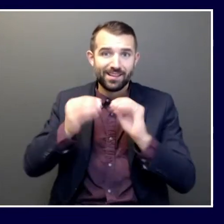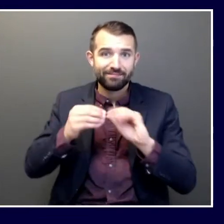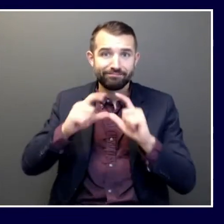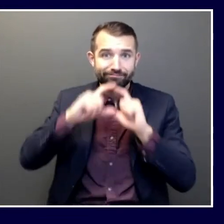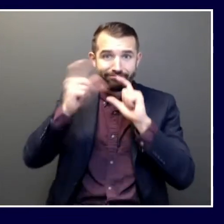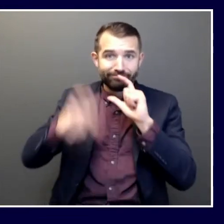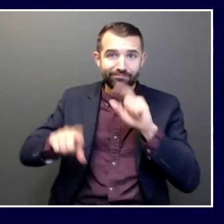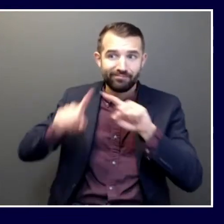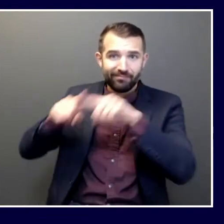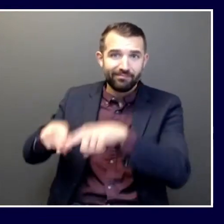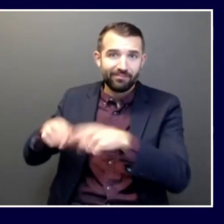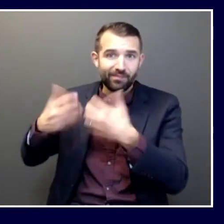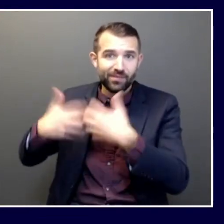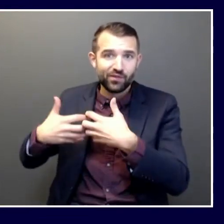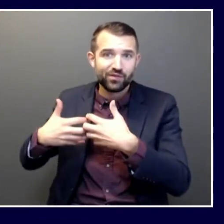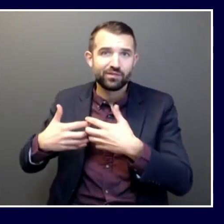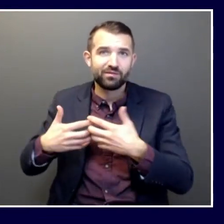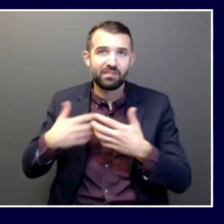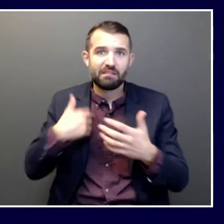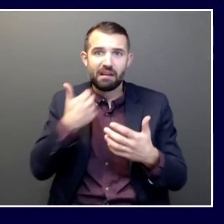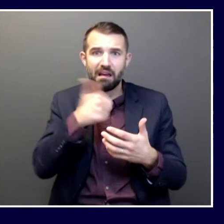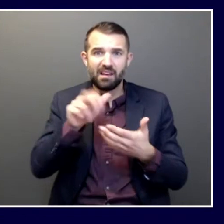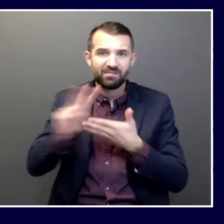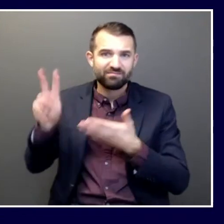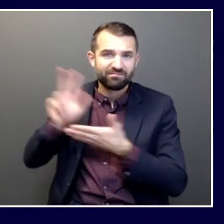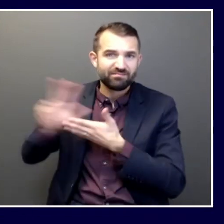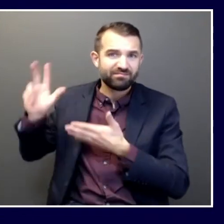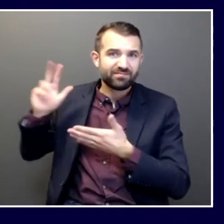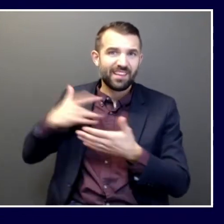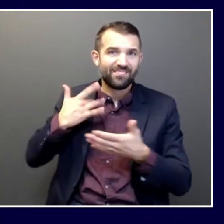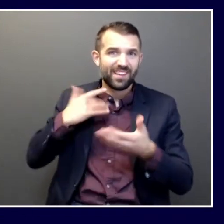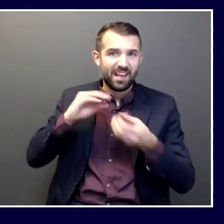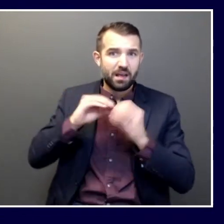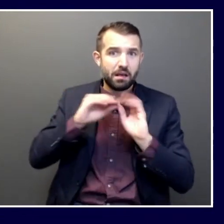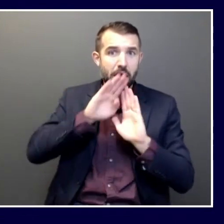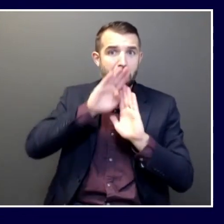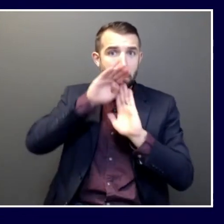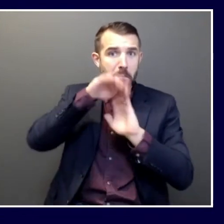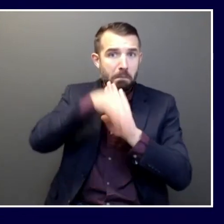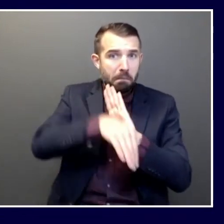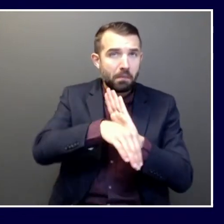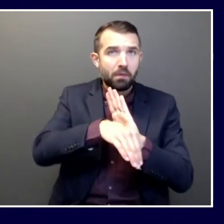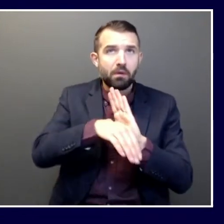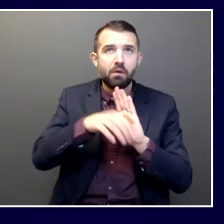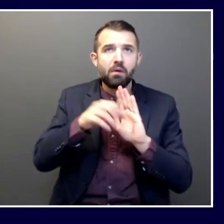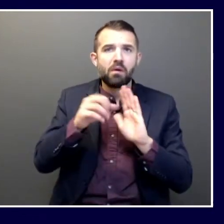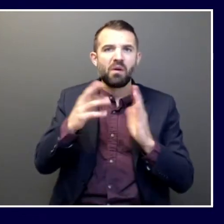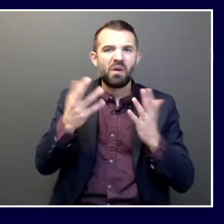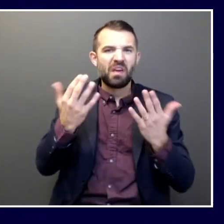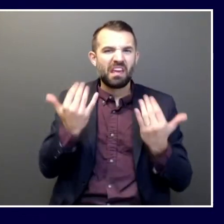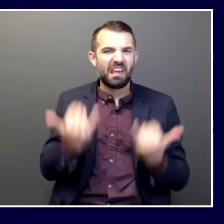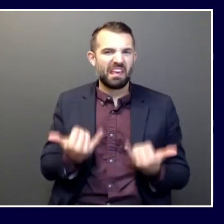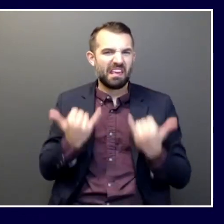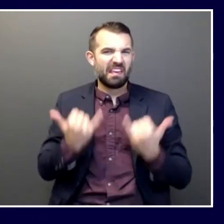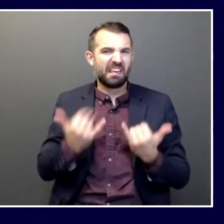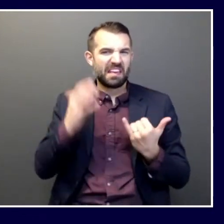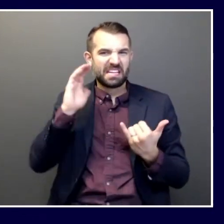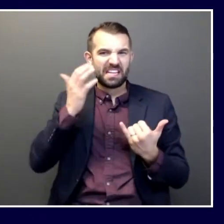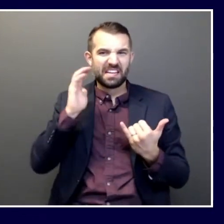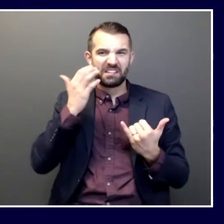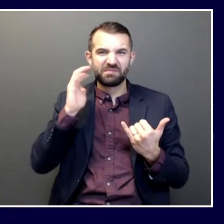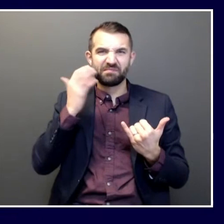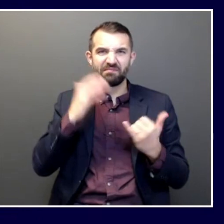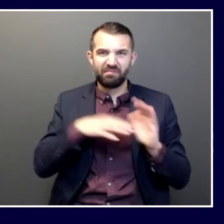that would have seen those numbers go down, but they seem to have hovered right around those above 200 for hospitalizations. What are